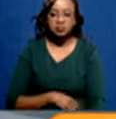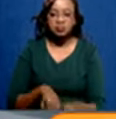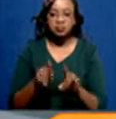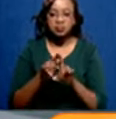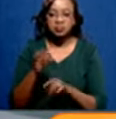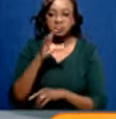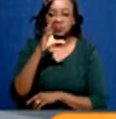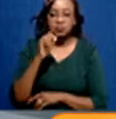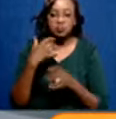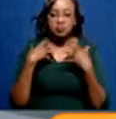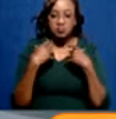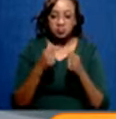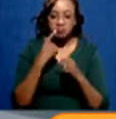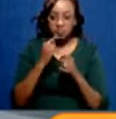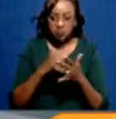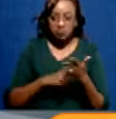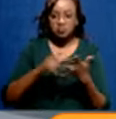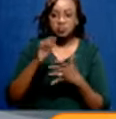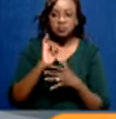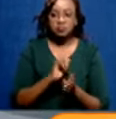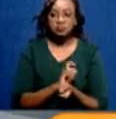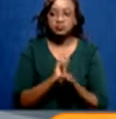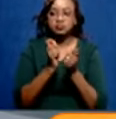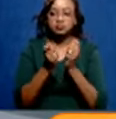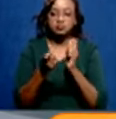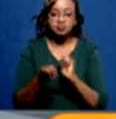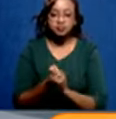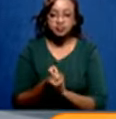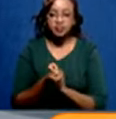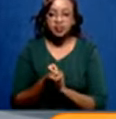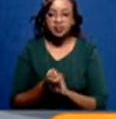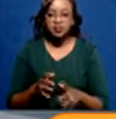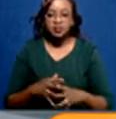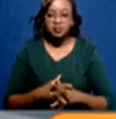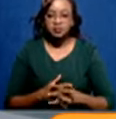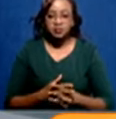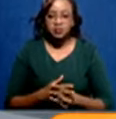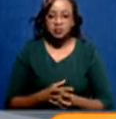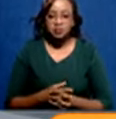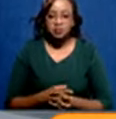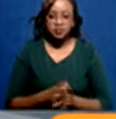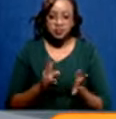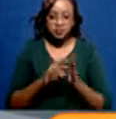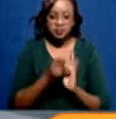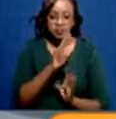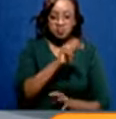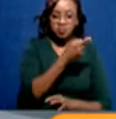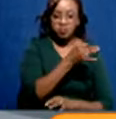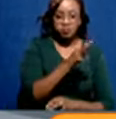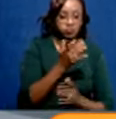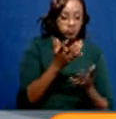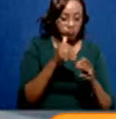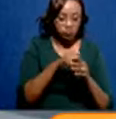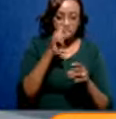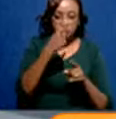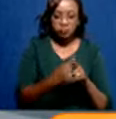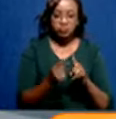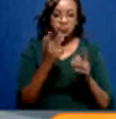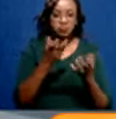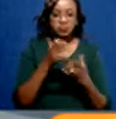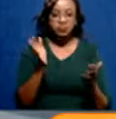CS Health of those who gazetted a transition committee. NHIF is supposed to be wound up within a period of 1 year, according to the